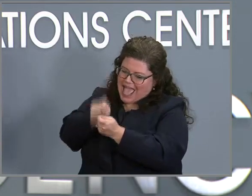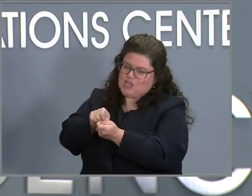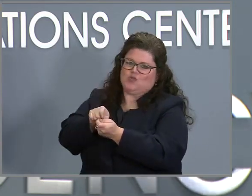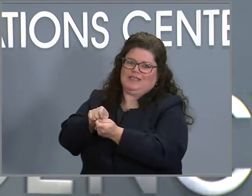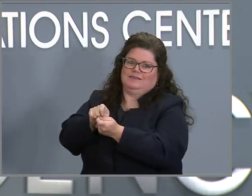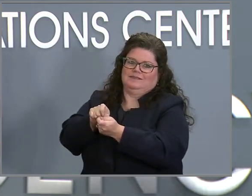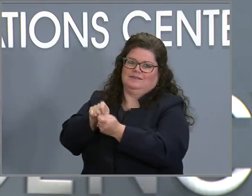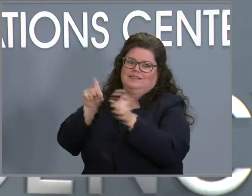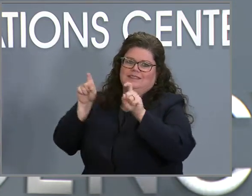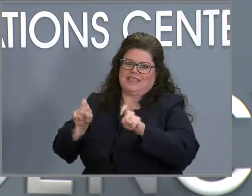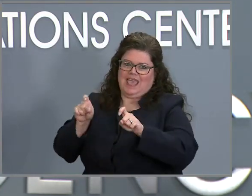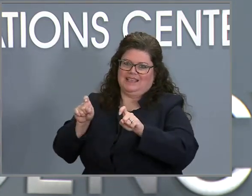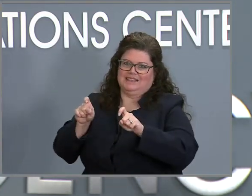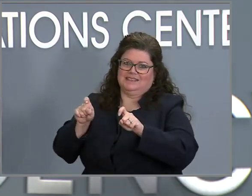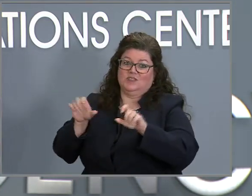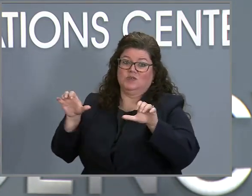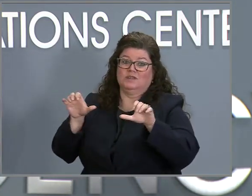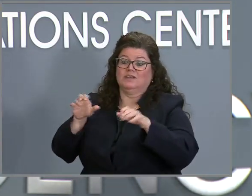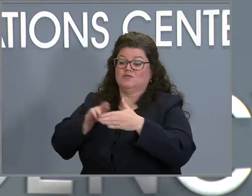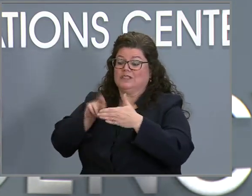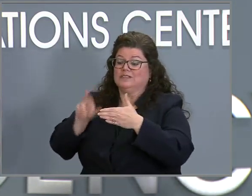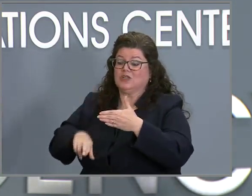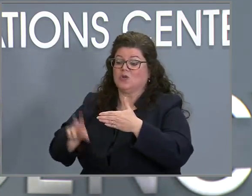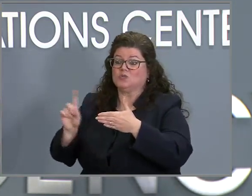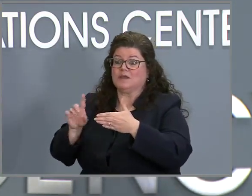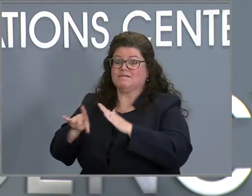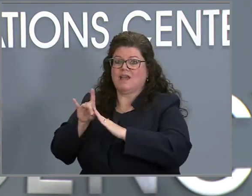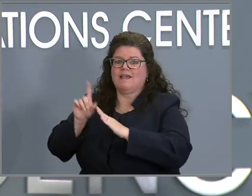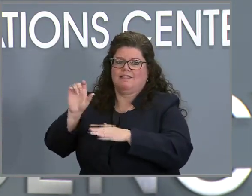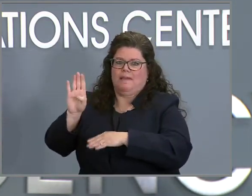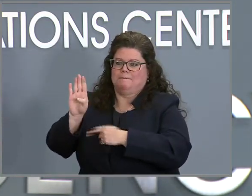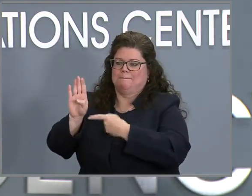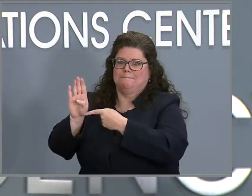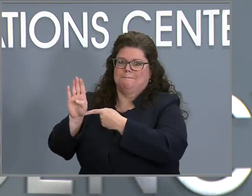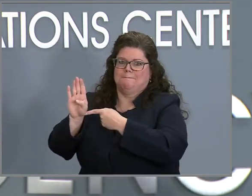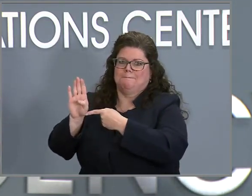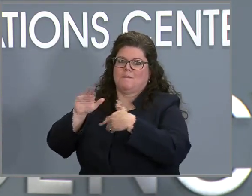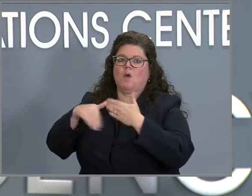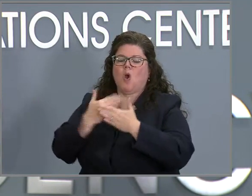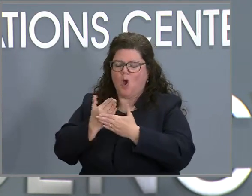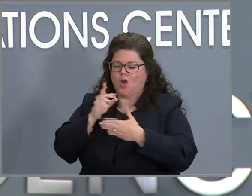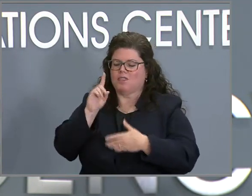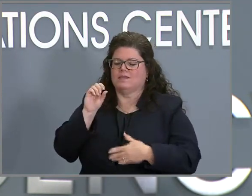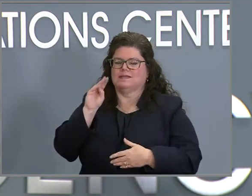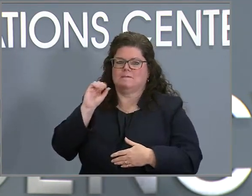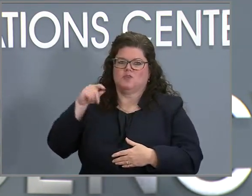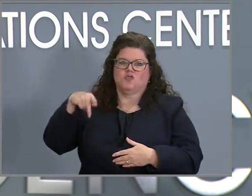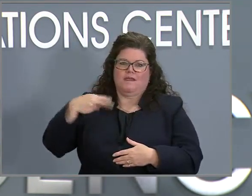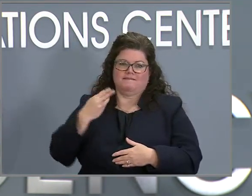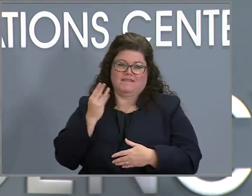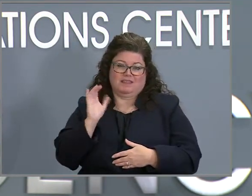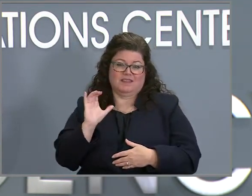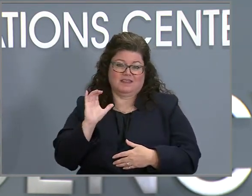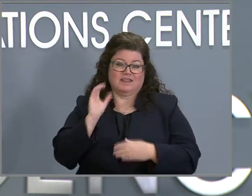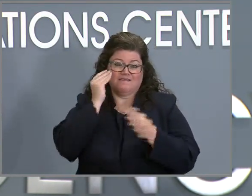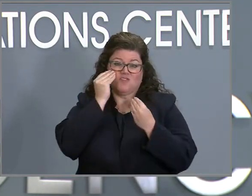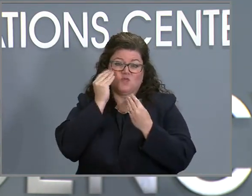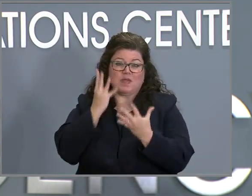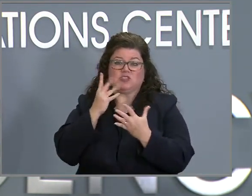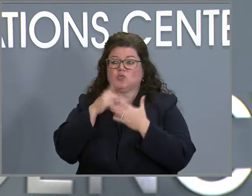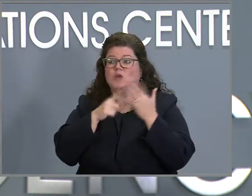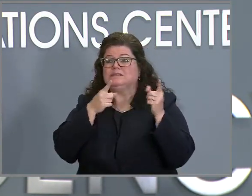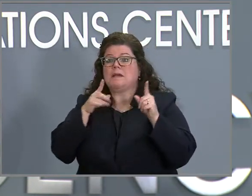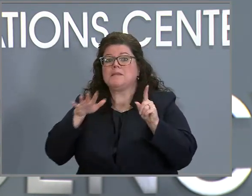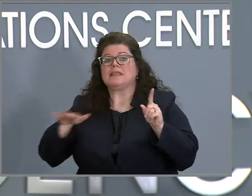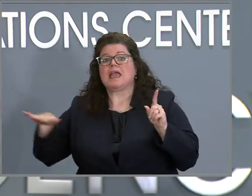collected and done in the lab. And we keep all of the demographic information about what's going on out there.